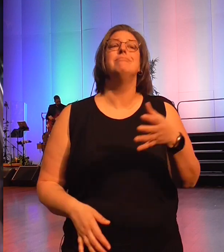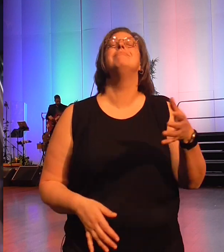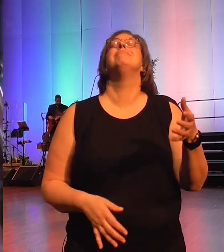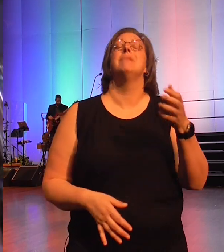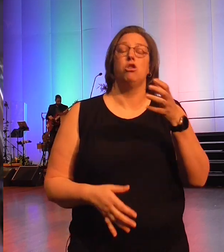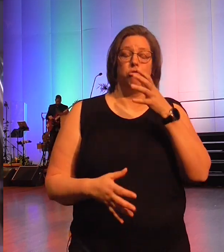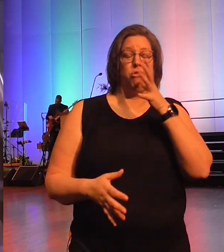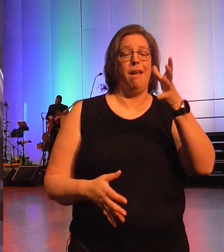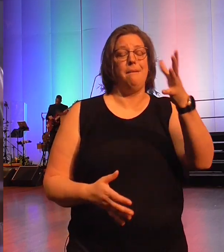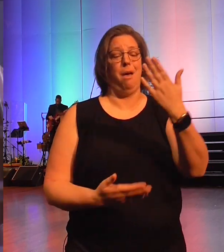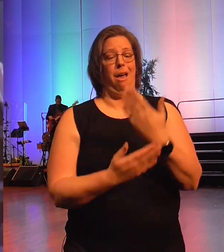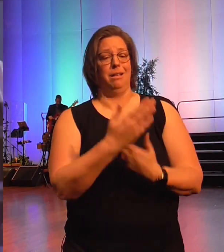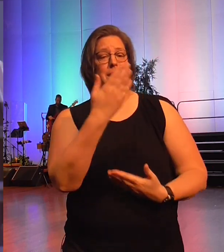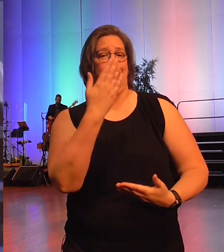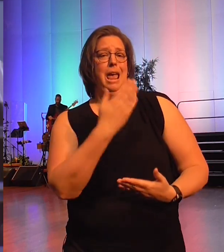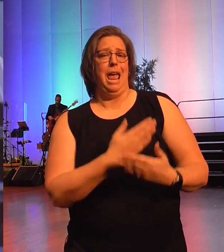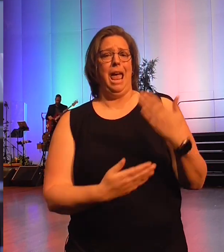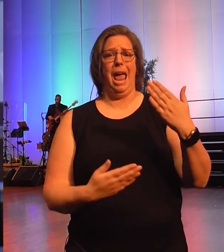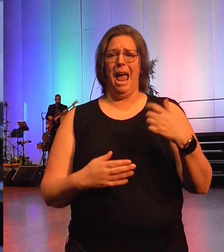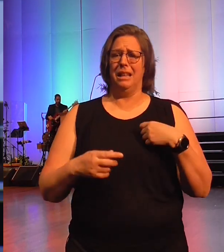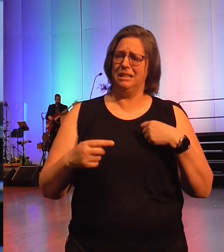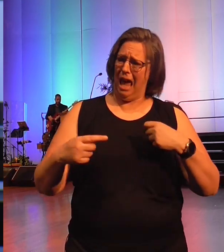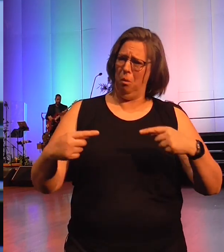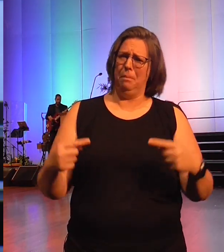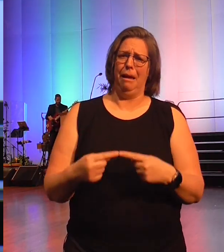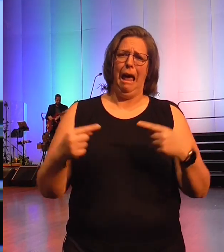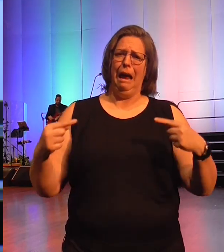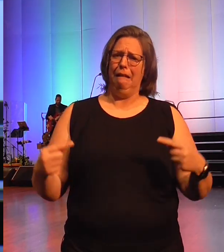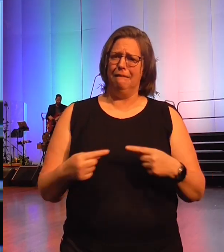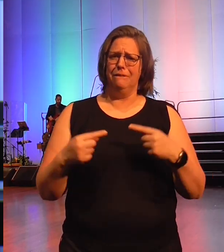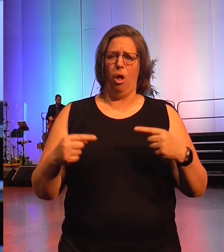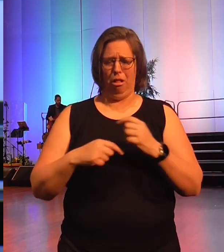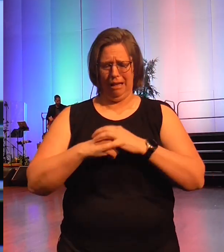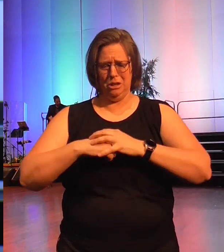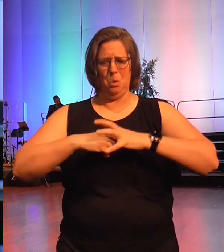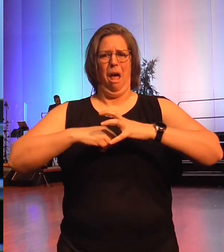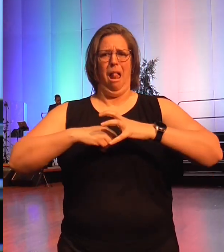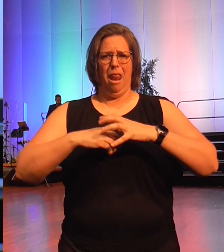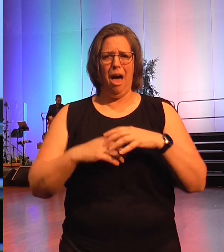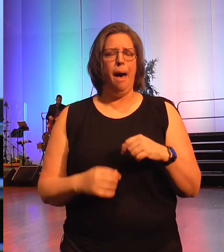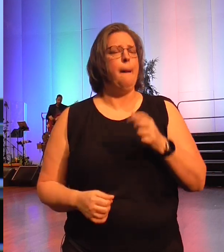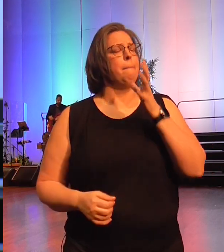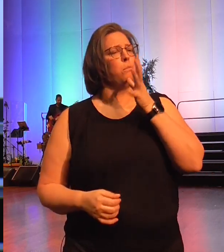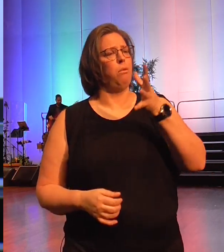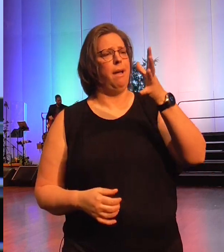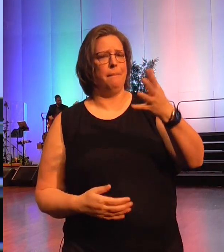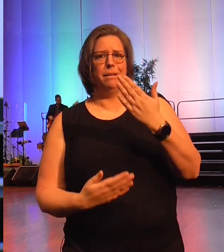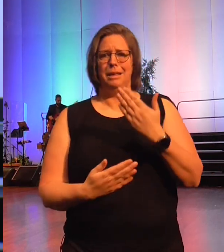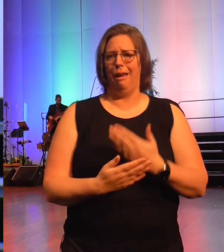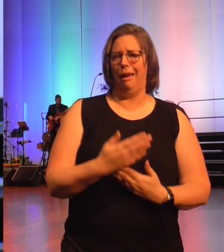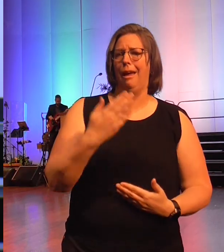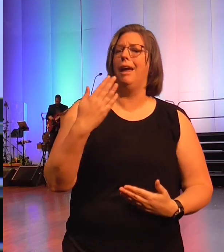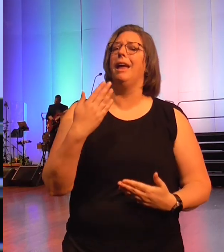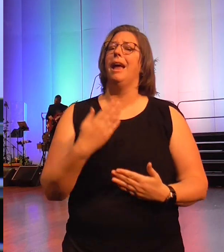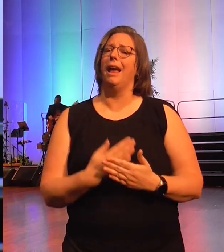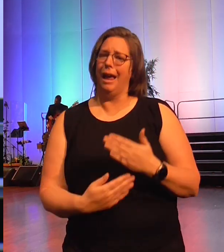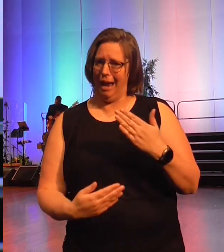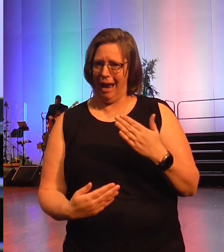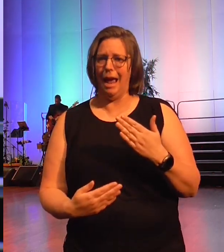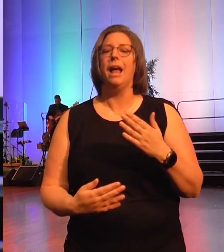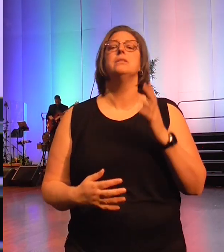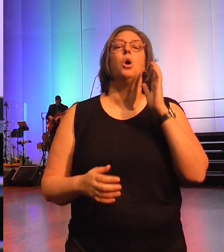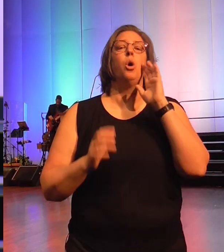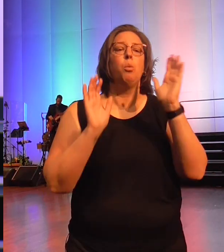hands used to ache sometimes and swell. Oh, Grandma's hands used to